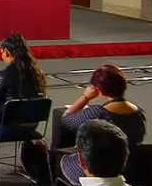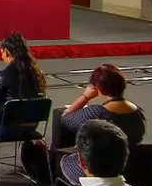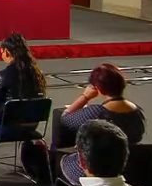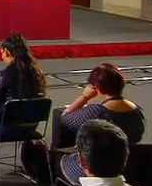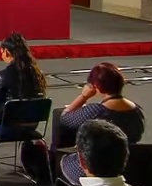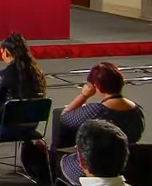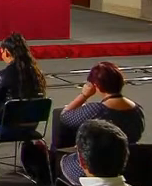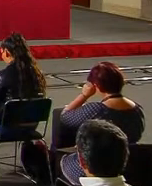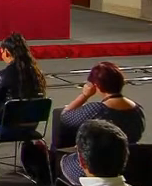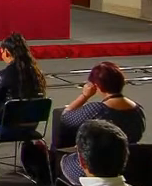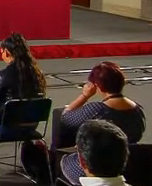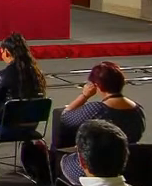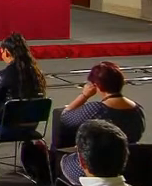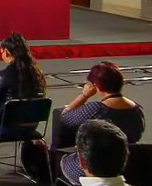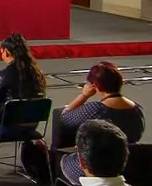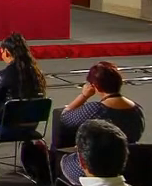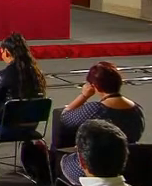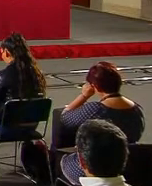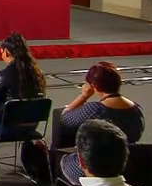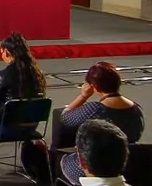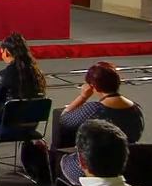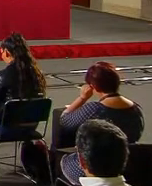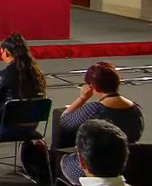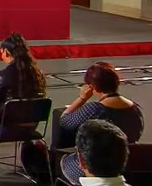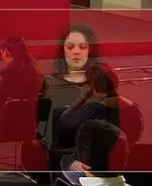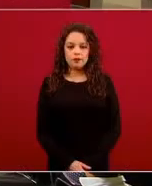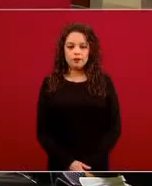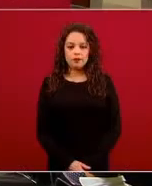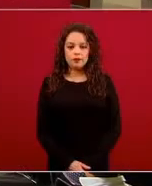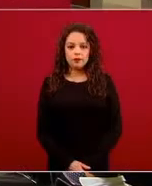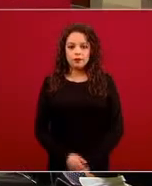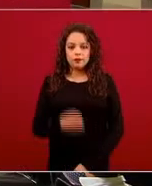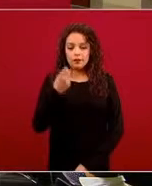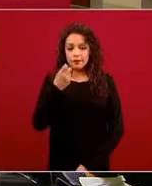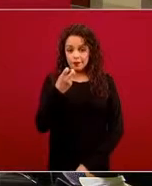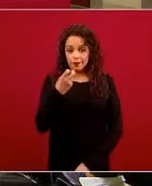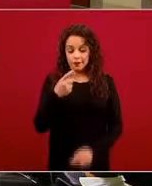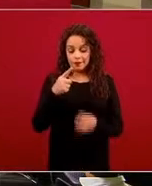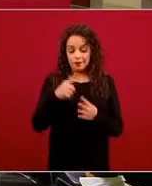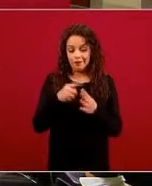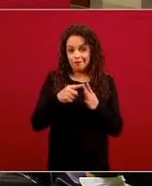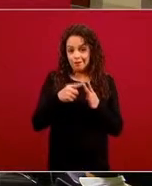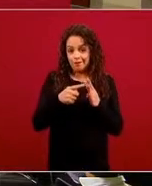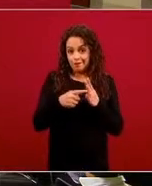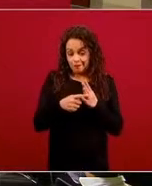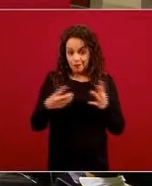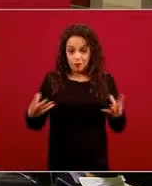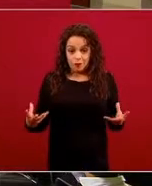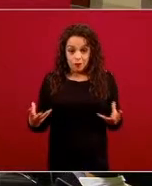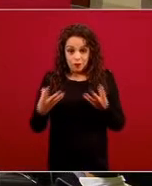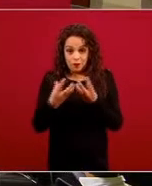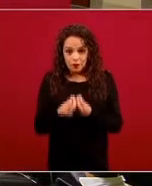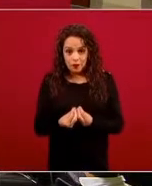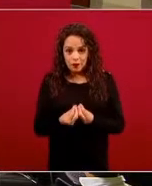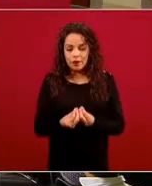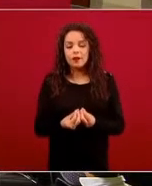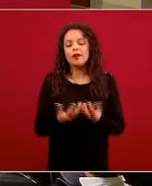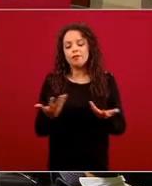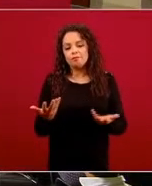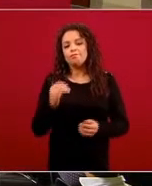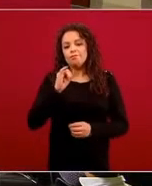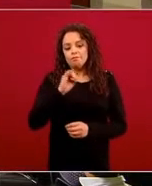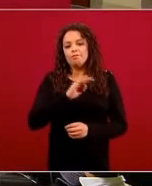and they're implementing the best practices in order to guarantee the fastest